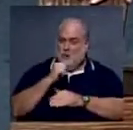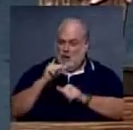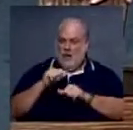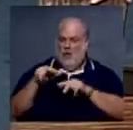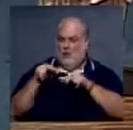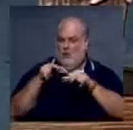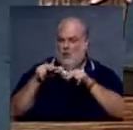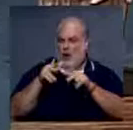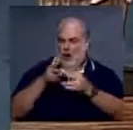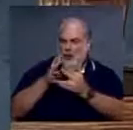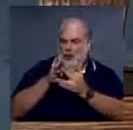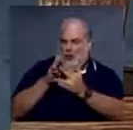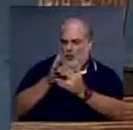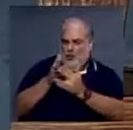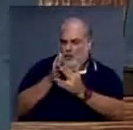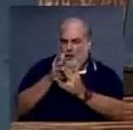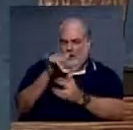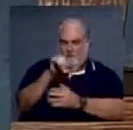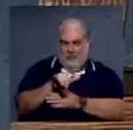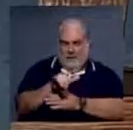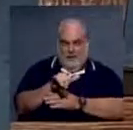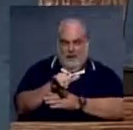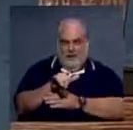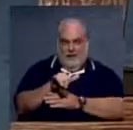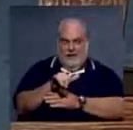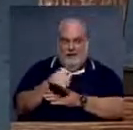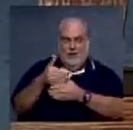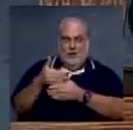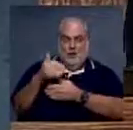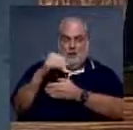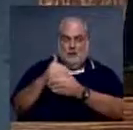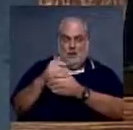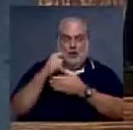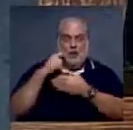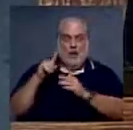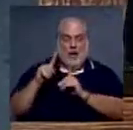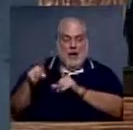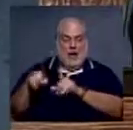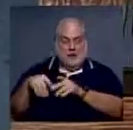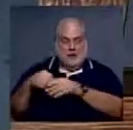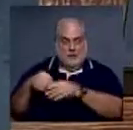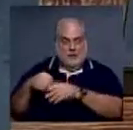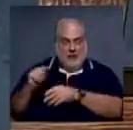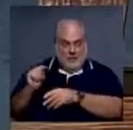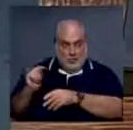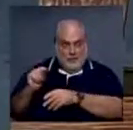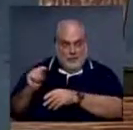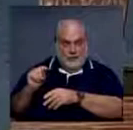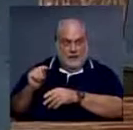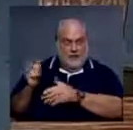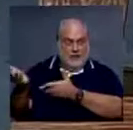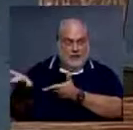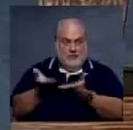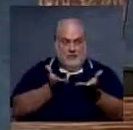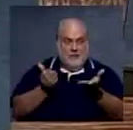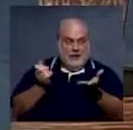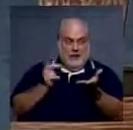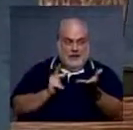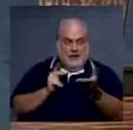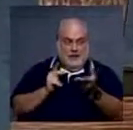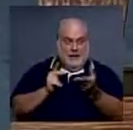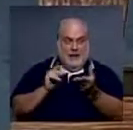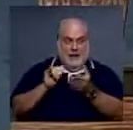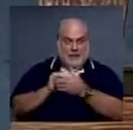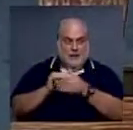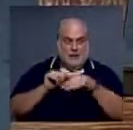through there. The garage door will be open for the dogs to be let out to go to the bathroom and then put back in. And those are going